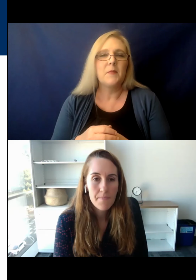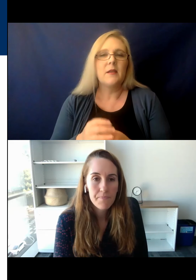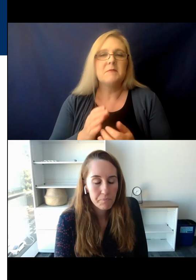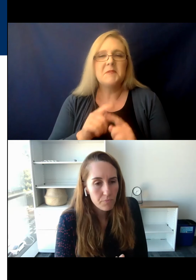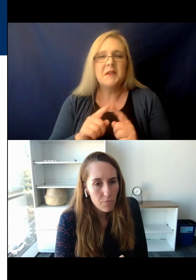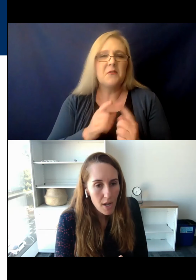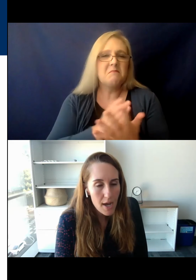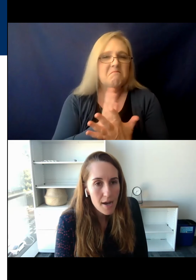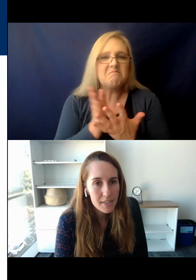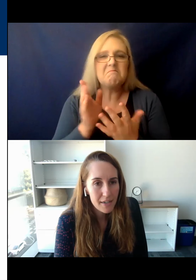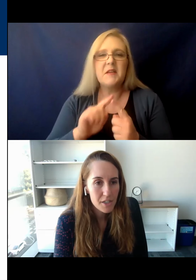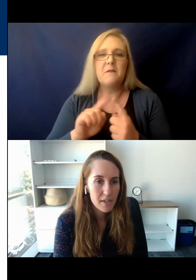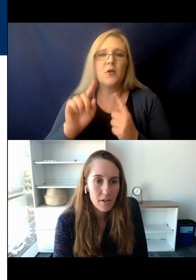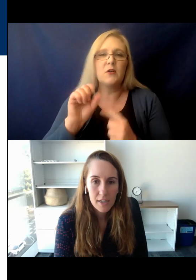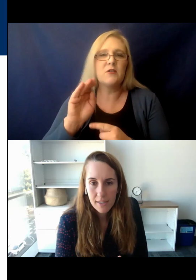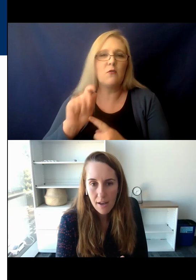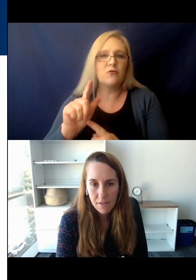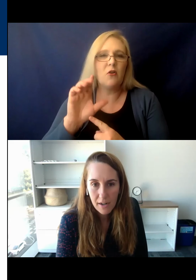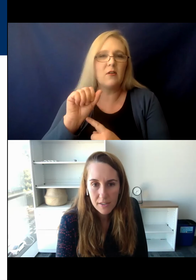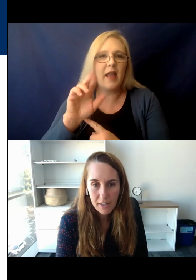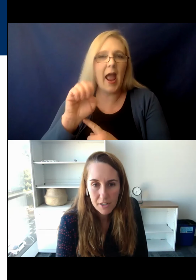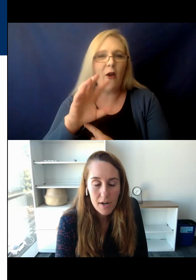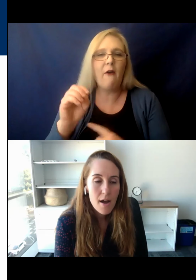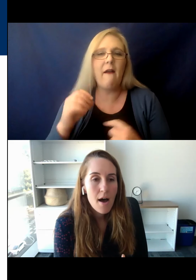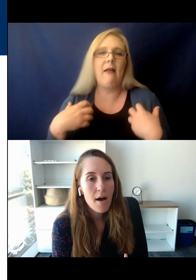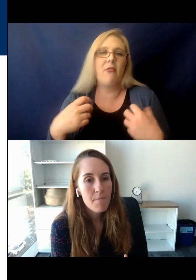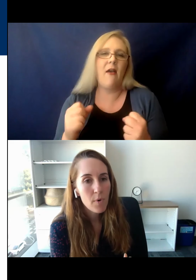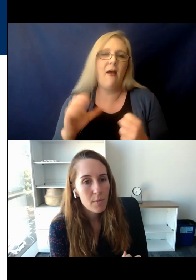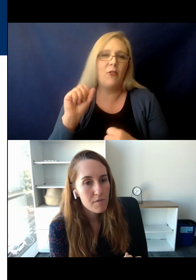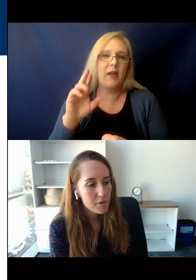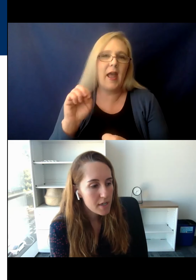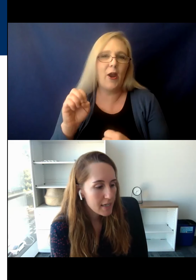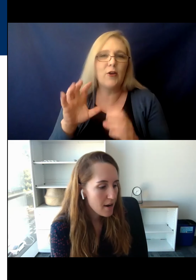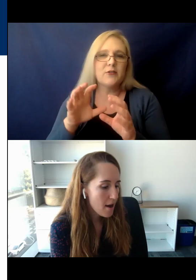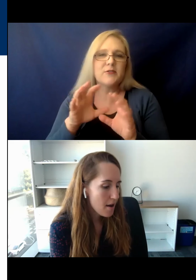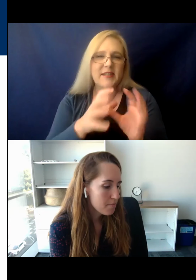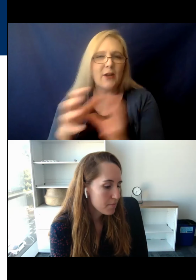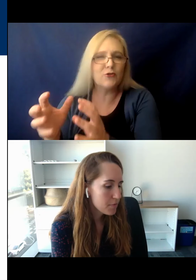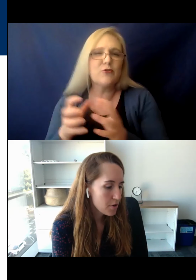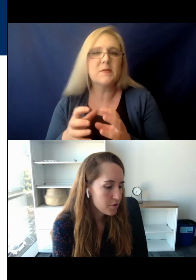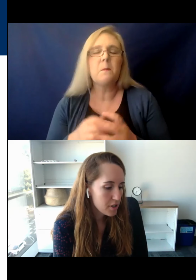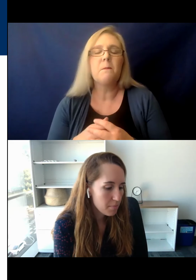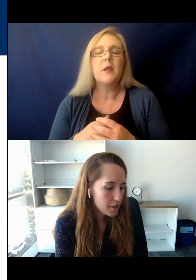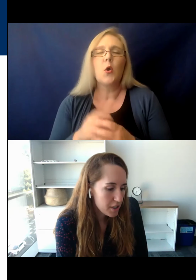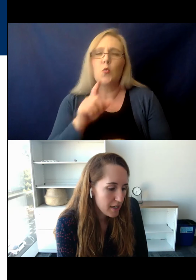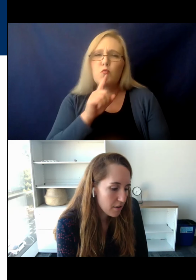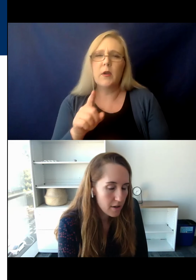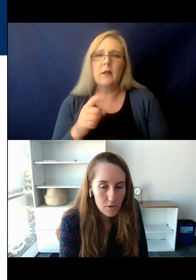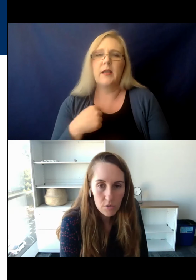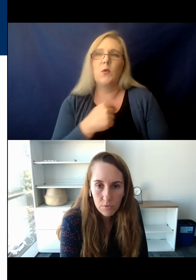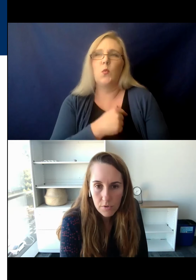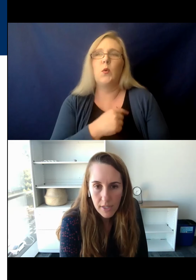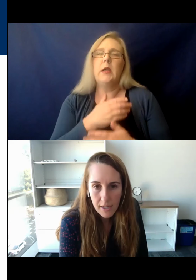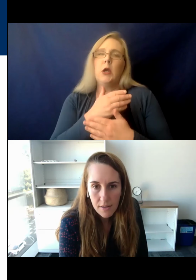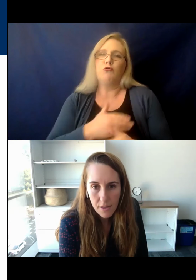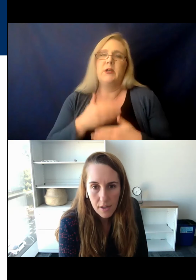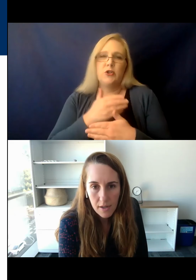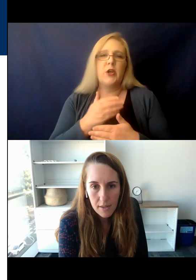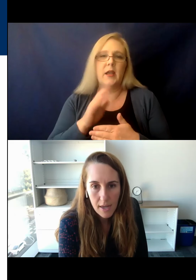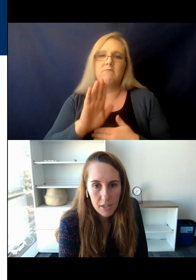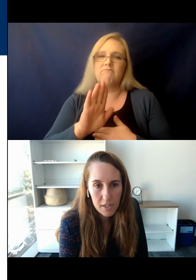care sector and across the healthcare sector, where we've really grown to appreciate the critical role